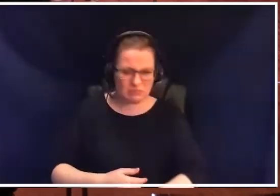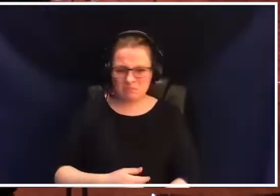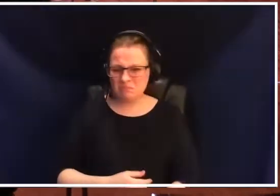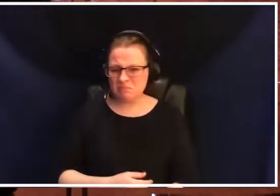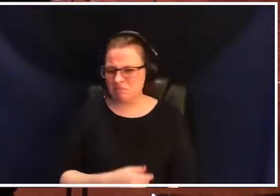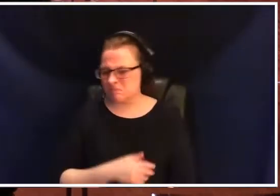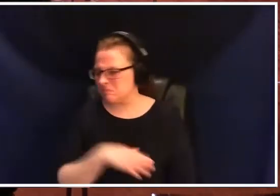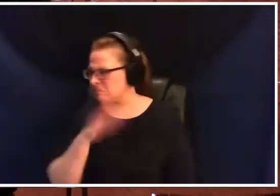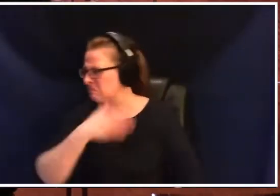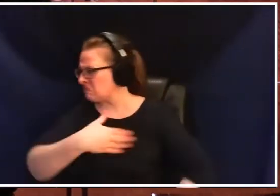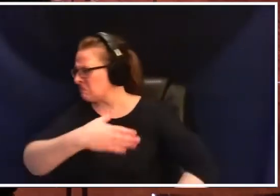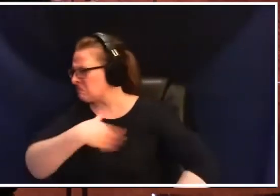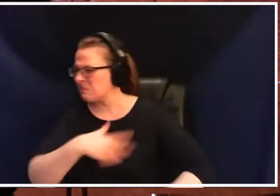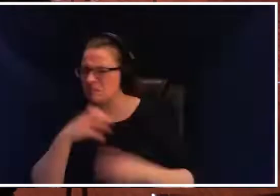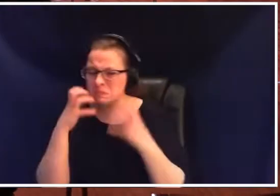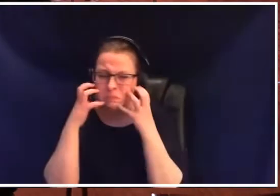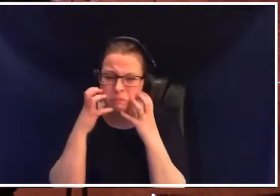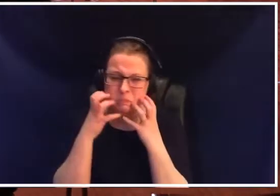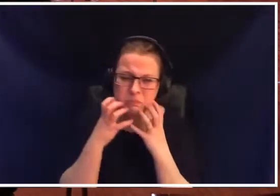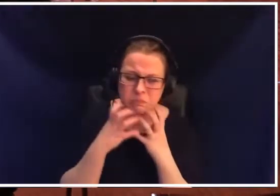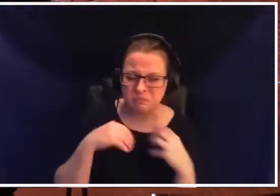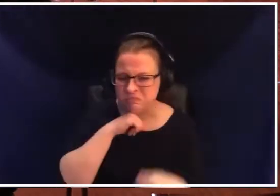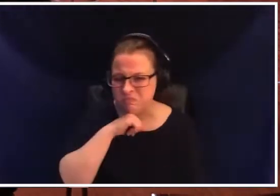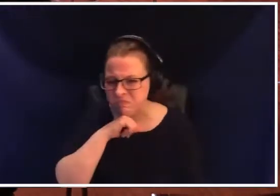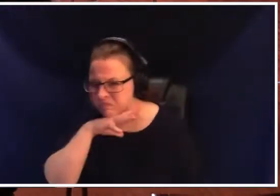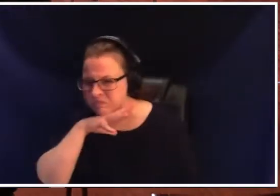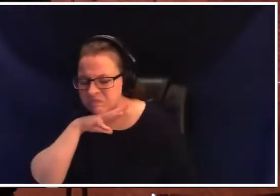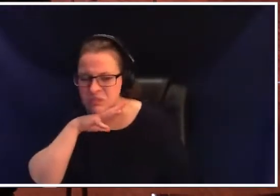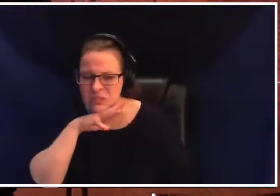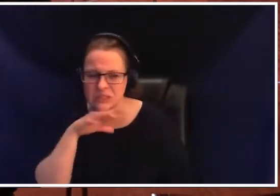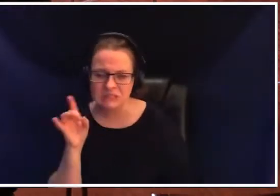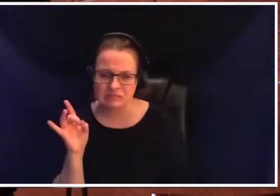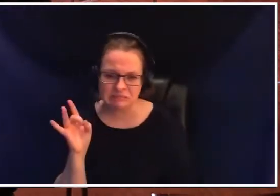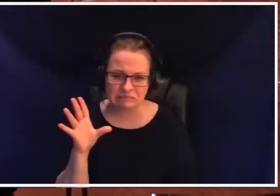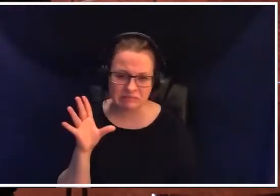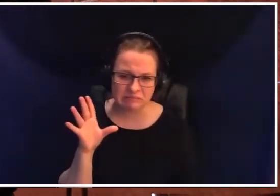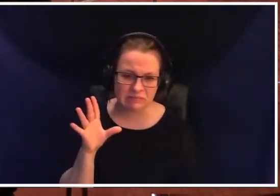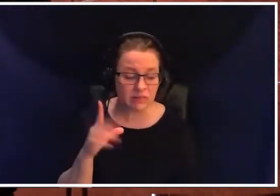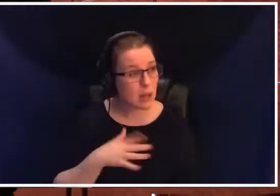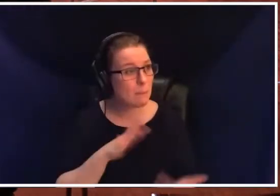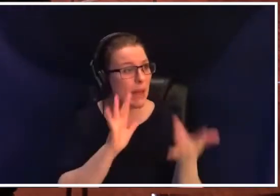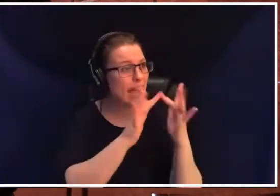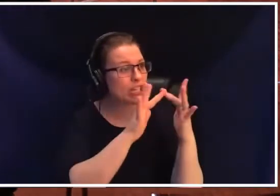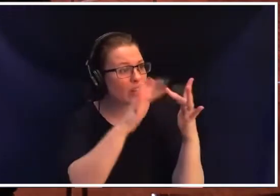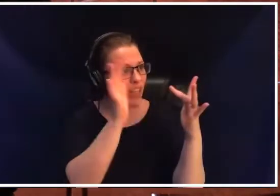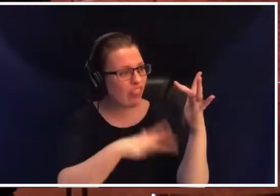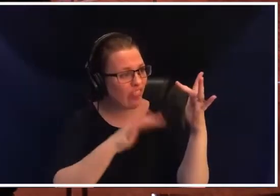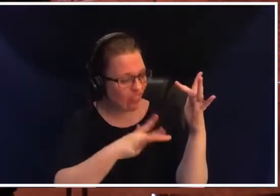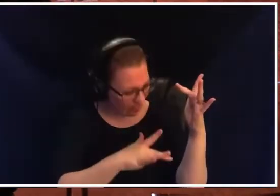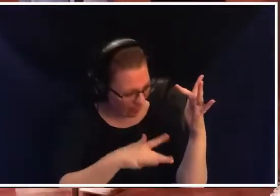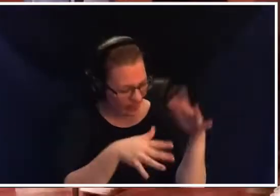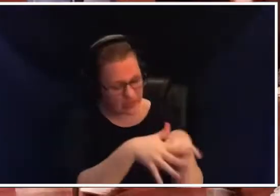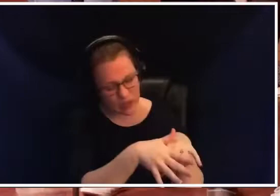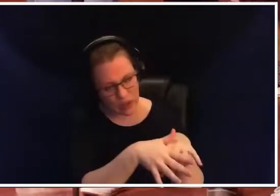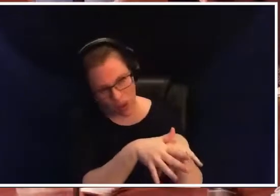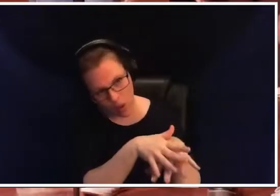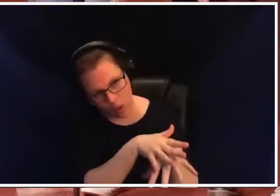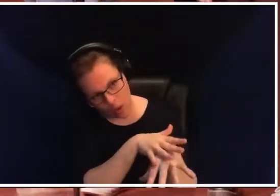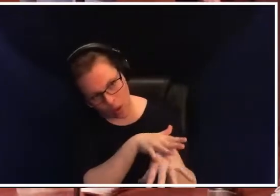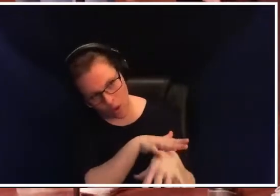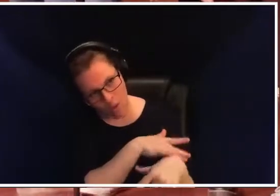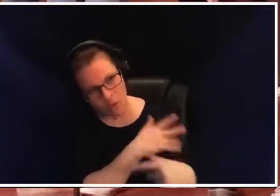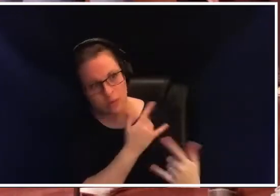and dirty. Me internet loads unbelievably slow.